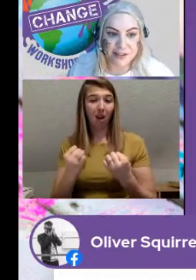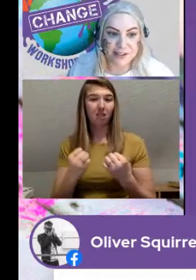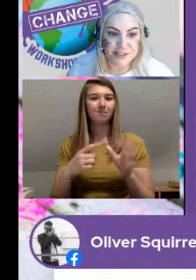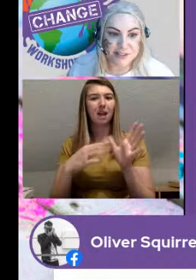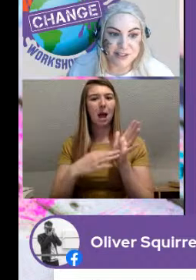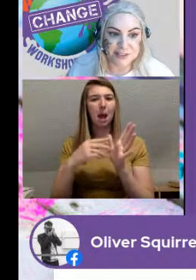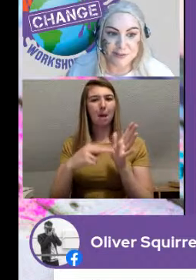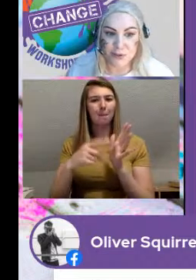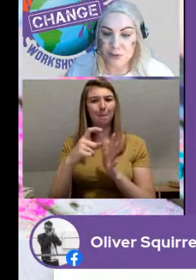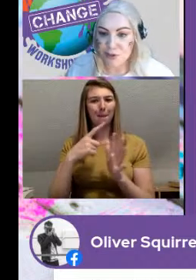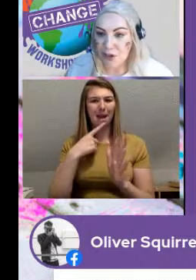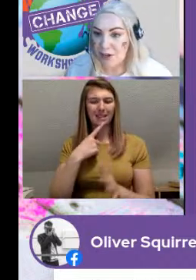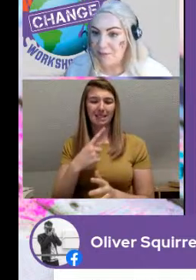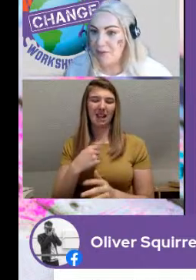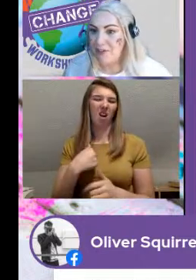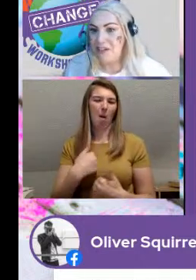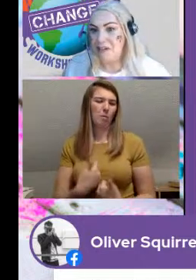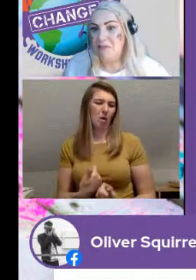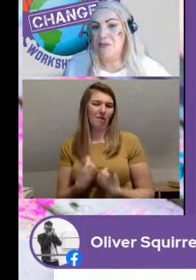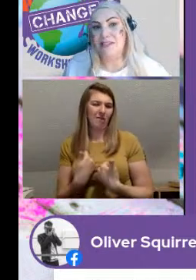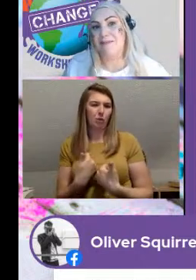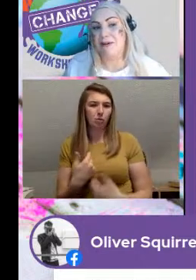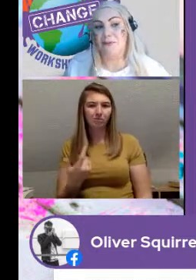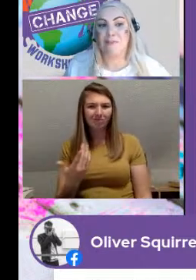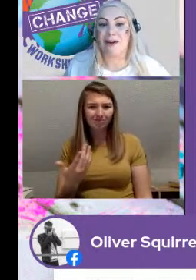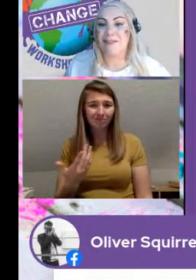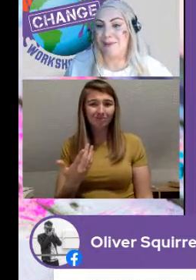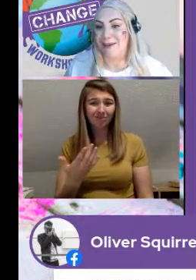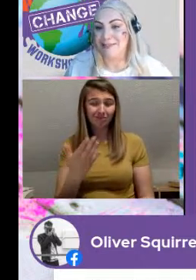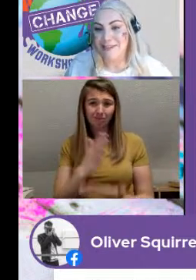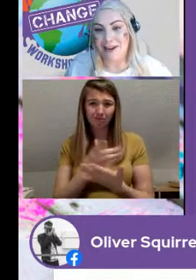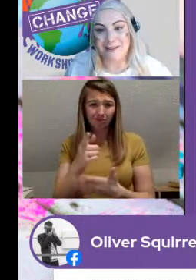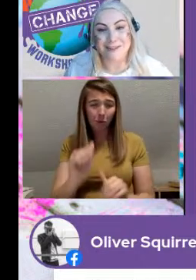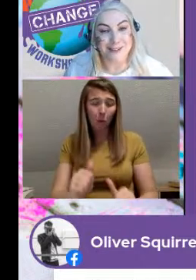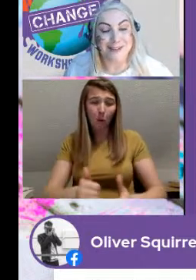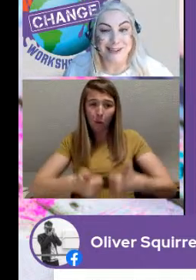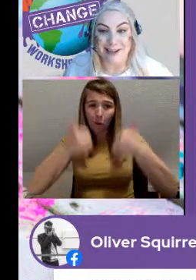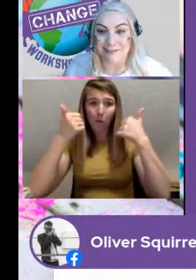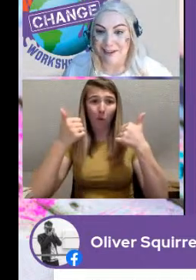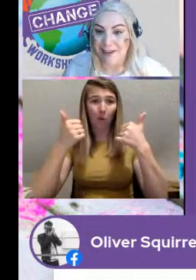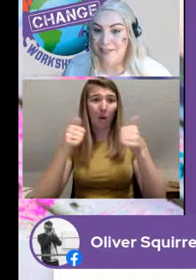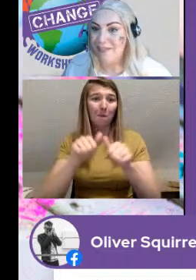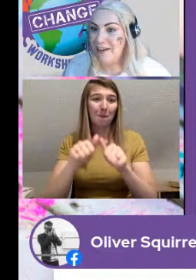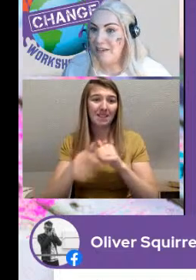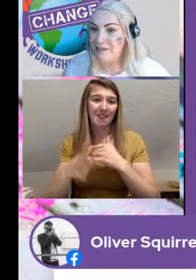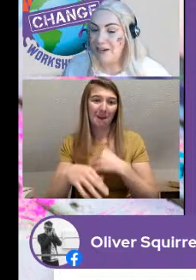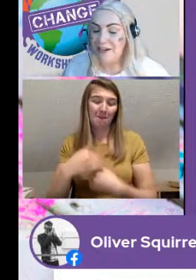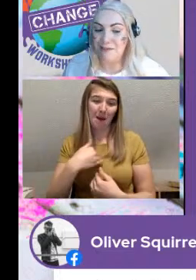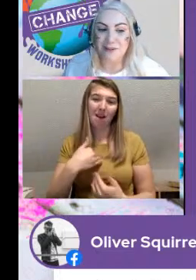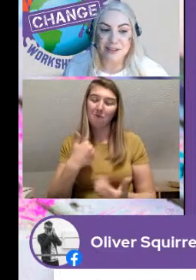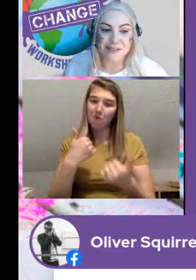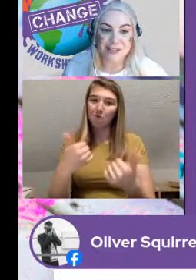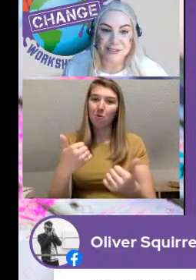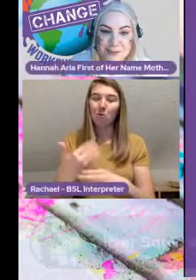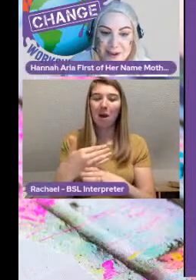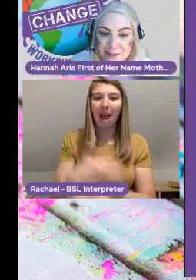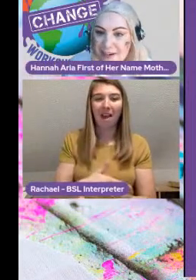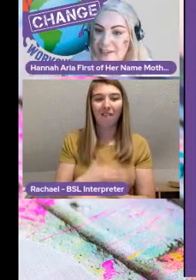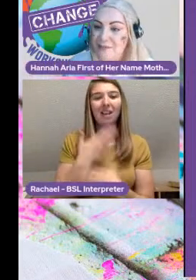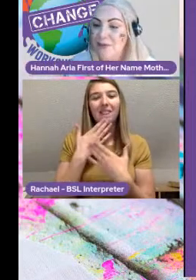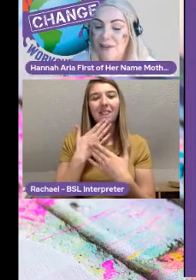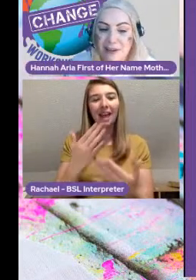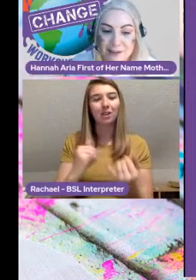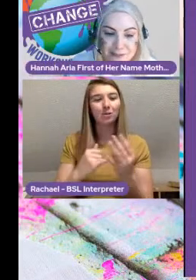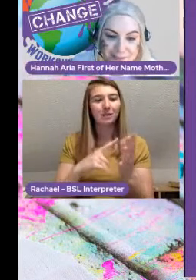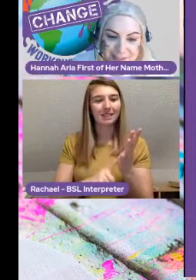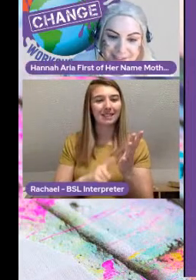was very good at this and she was short on time, but yours came out way better than mine. So good effort. And thank you, Sally, for what you said as well. I'm